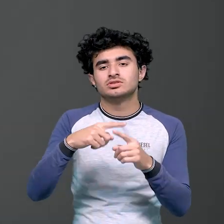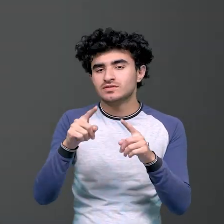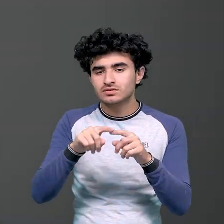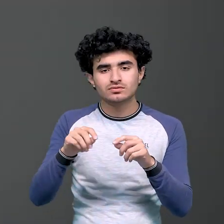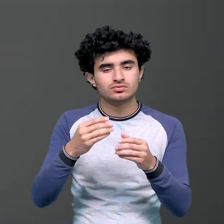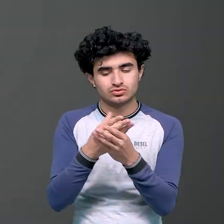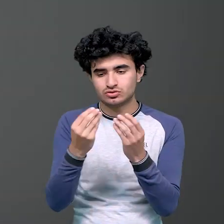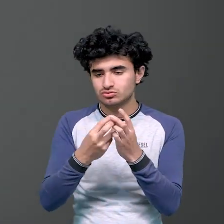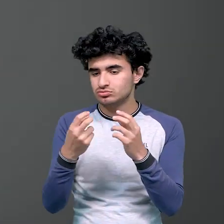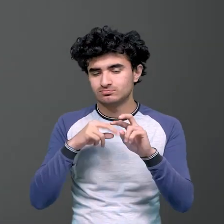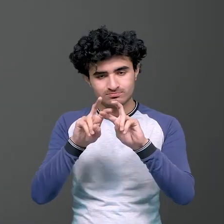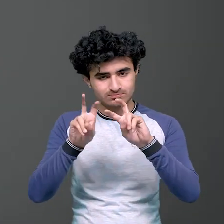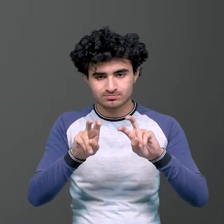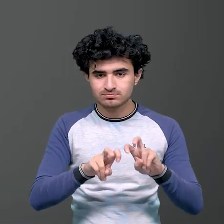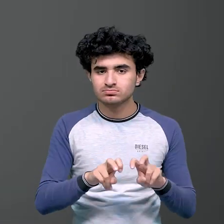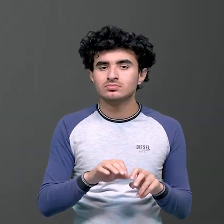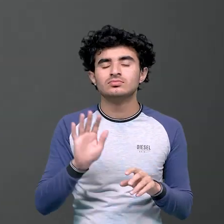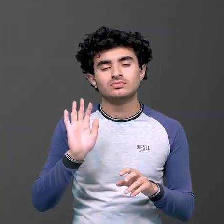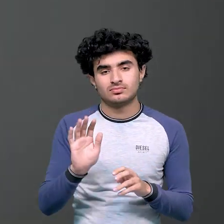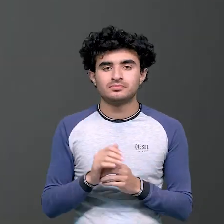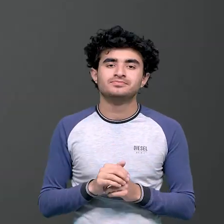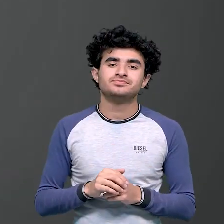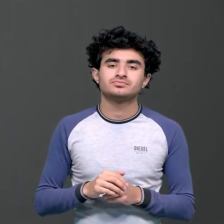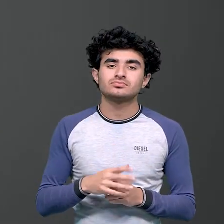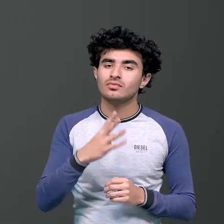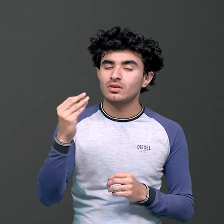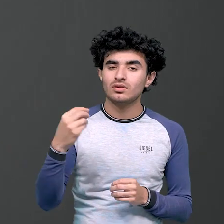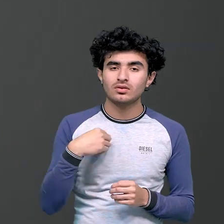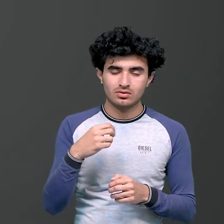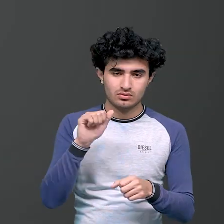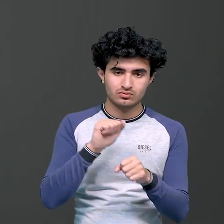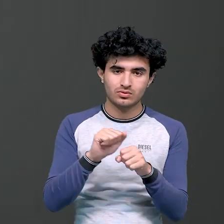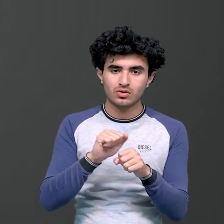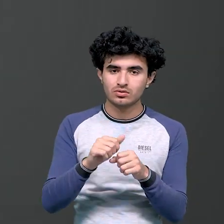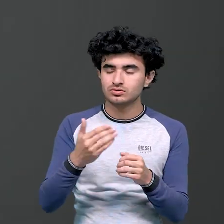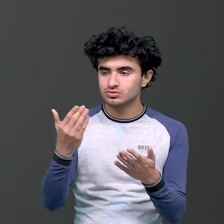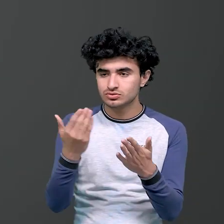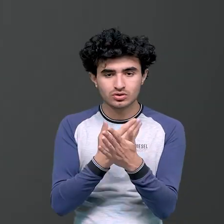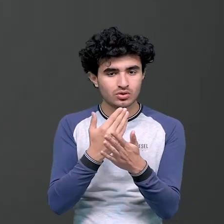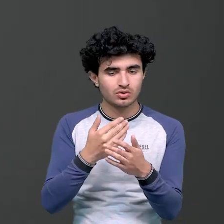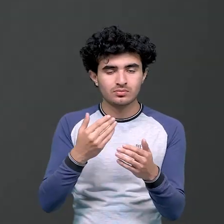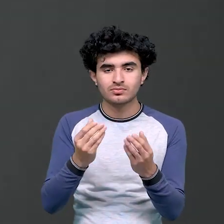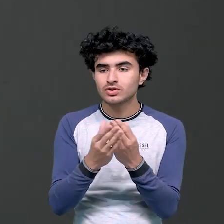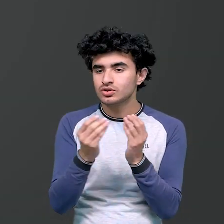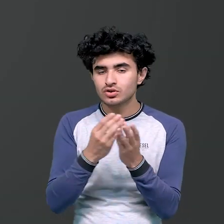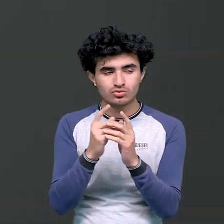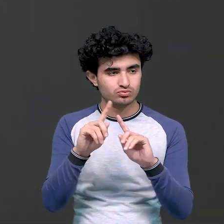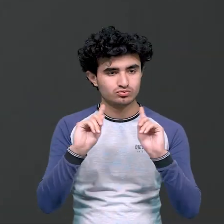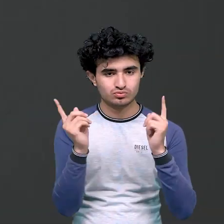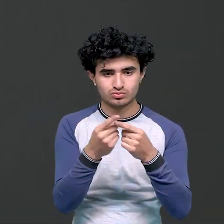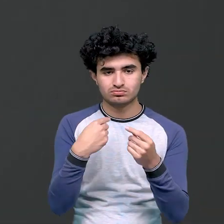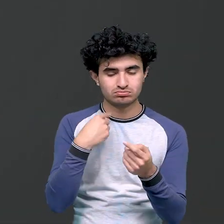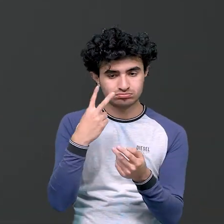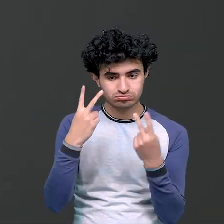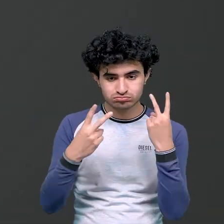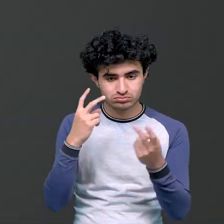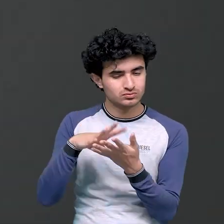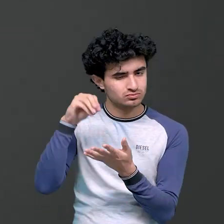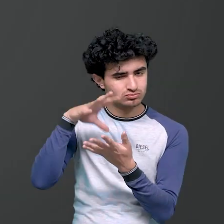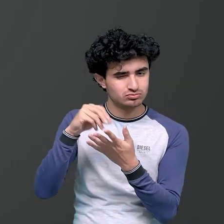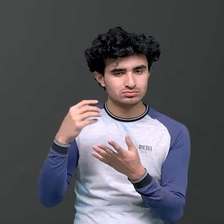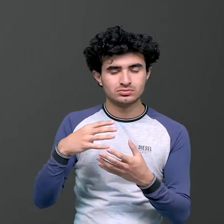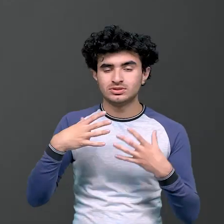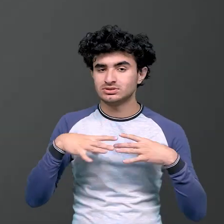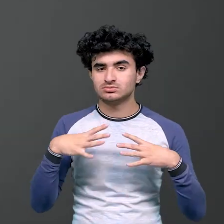to report breaking news and the whole environment of working in a live newsroom was